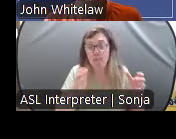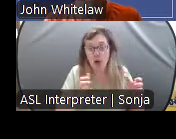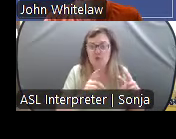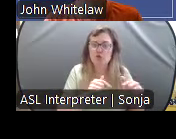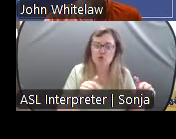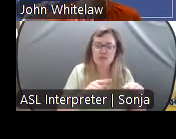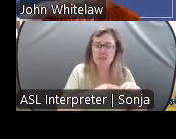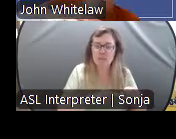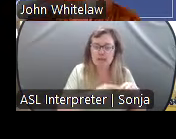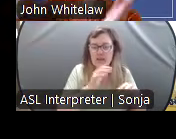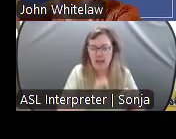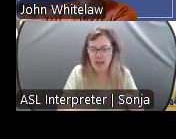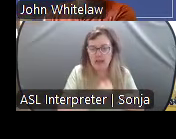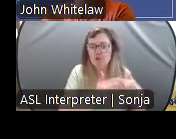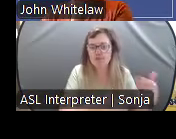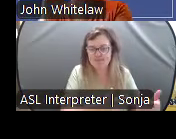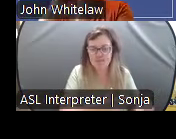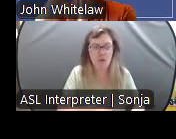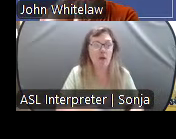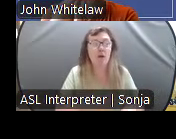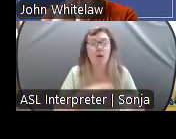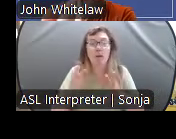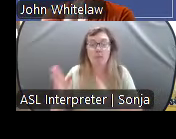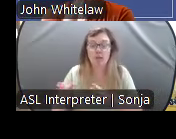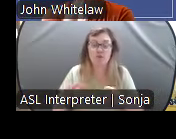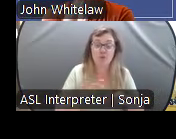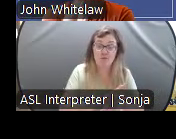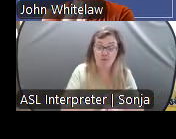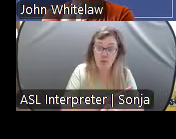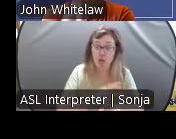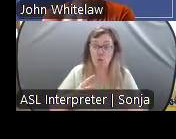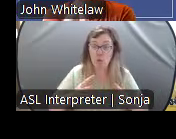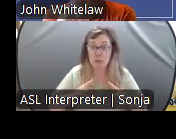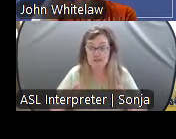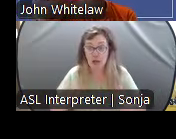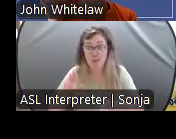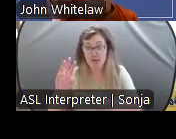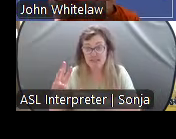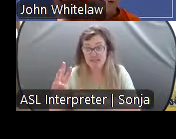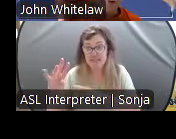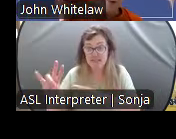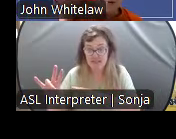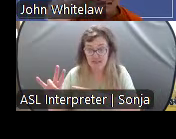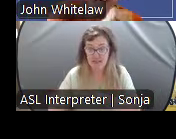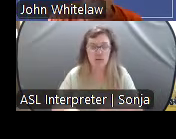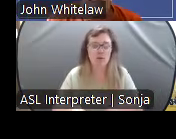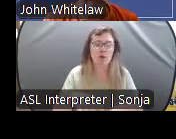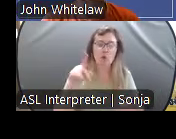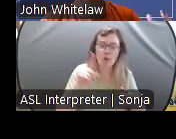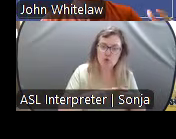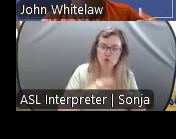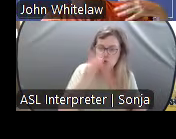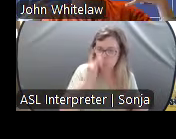it. On the flip side, so we have full retirement at 67, and you get reduced if you take it